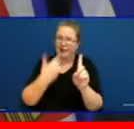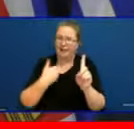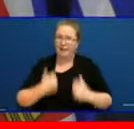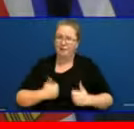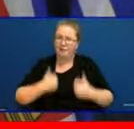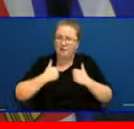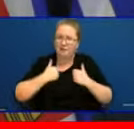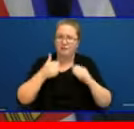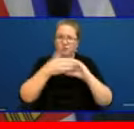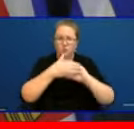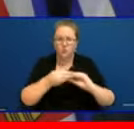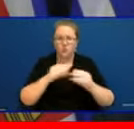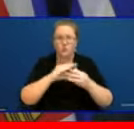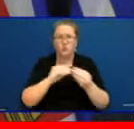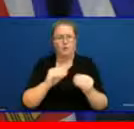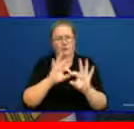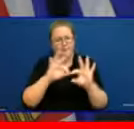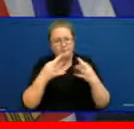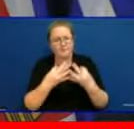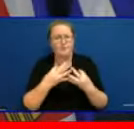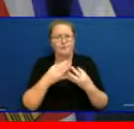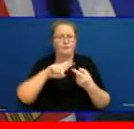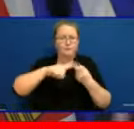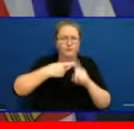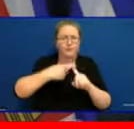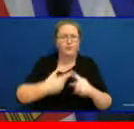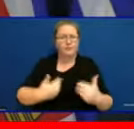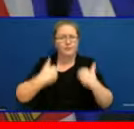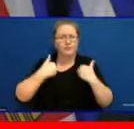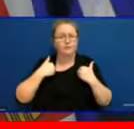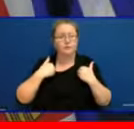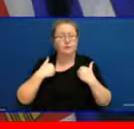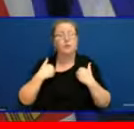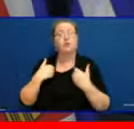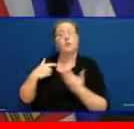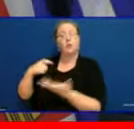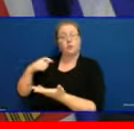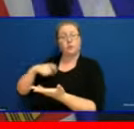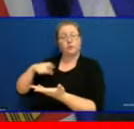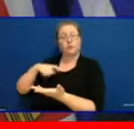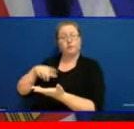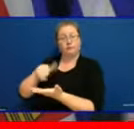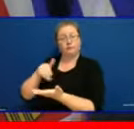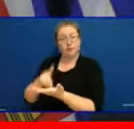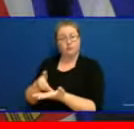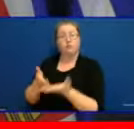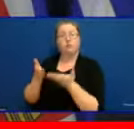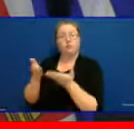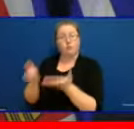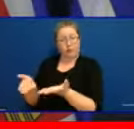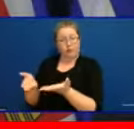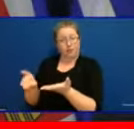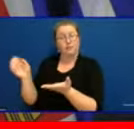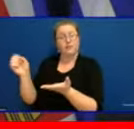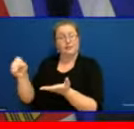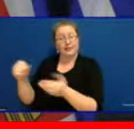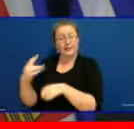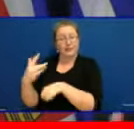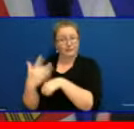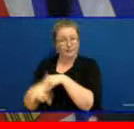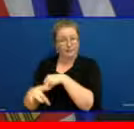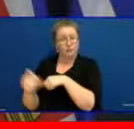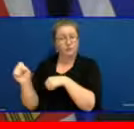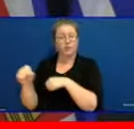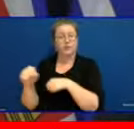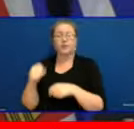has a story and people that love them, and we want to deal with that. So with respect to the convention center, it's there. Other sites in other health authorities